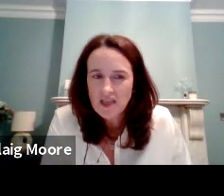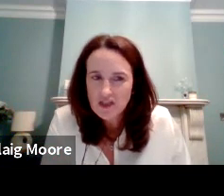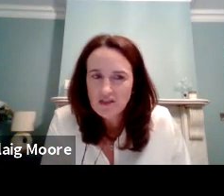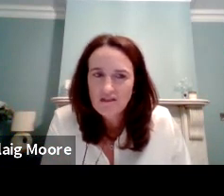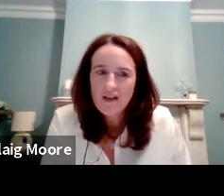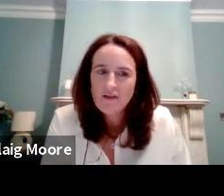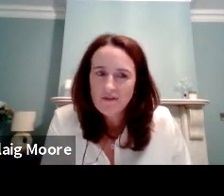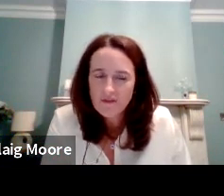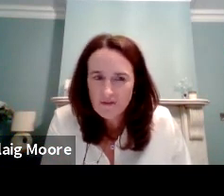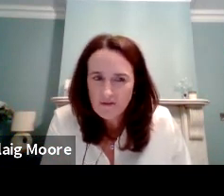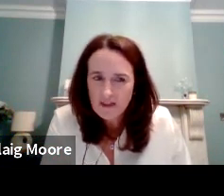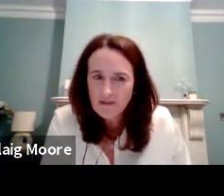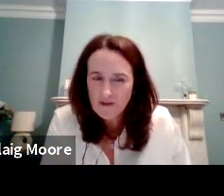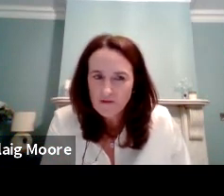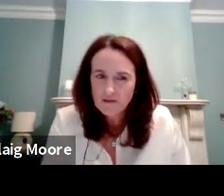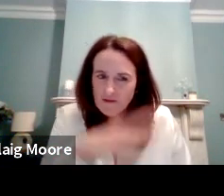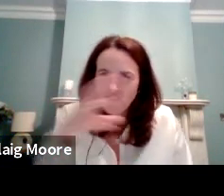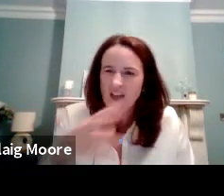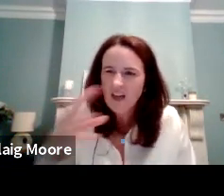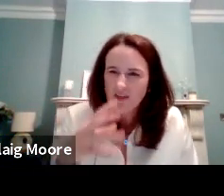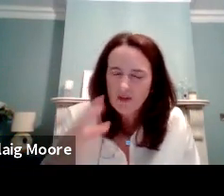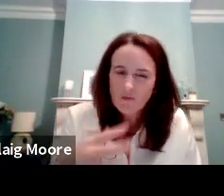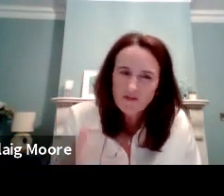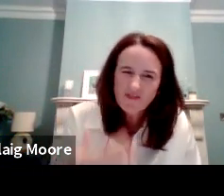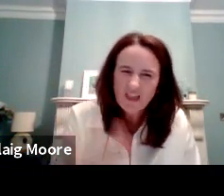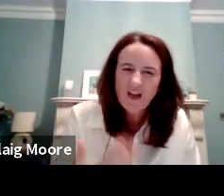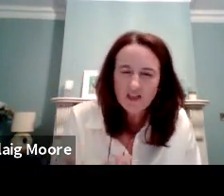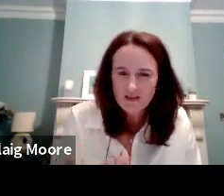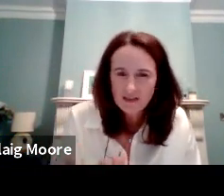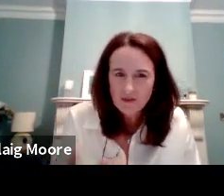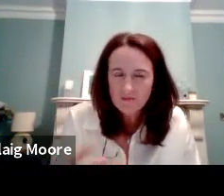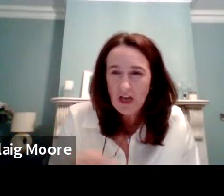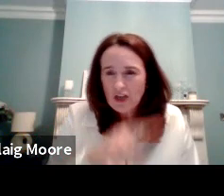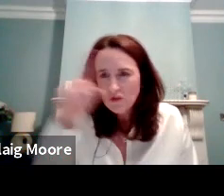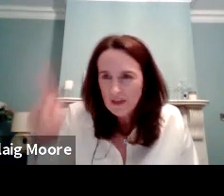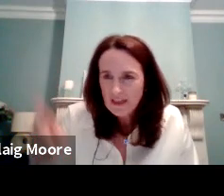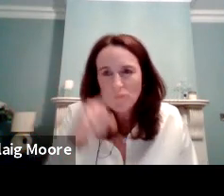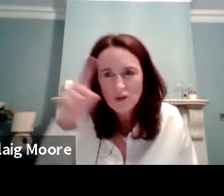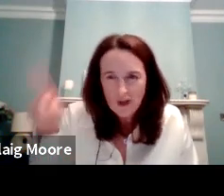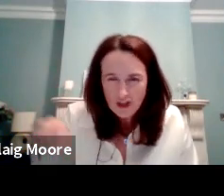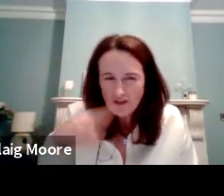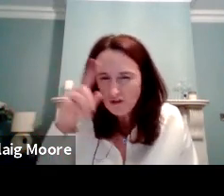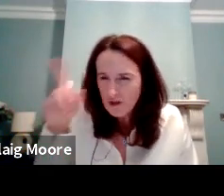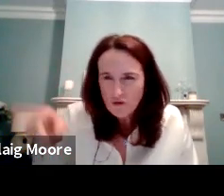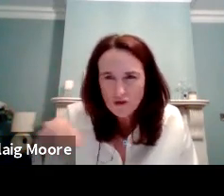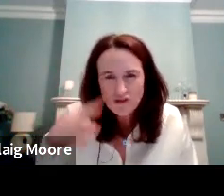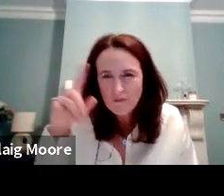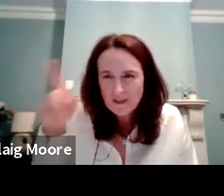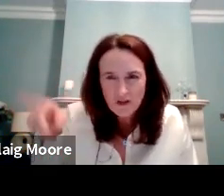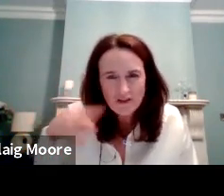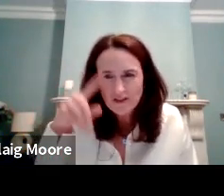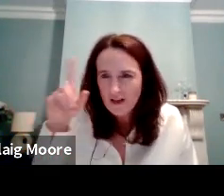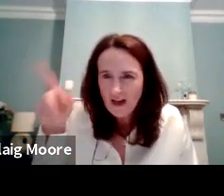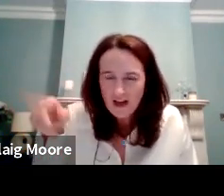nervousness, the tension, the feeling fearful, the physiological symptoms. So again, you're going to notice from